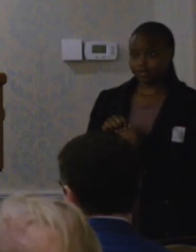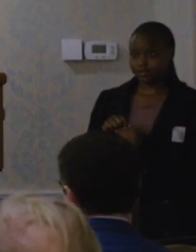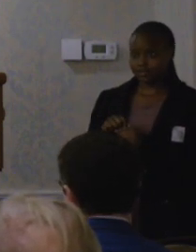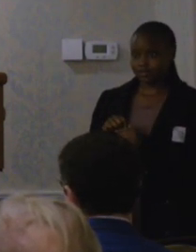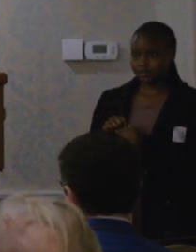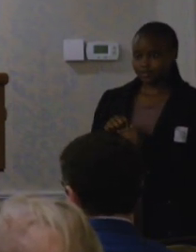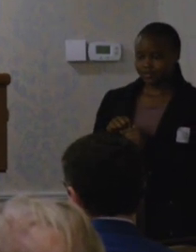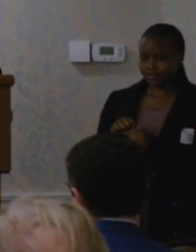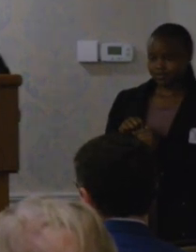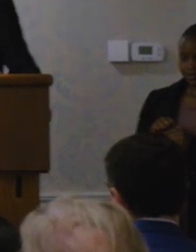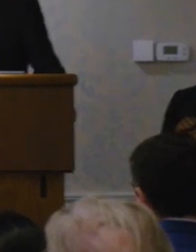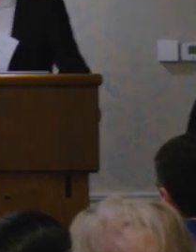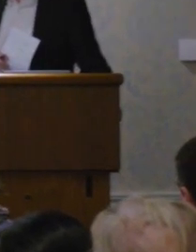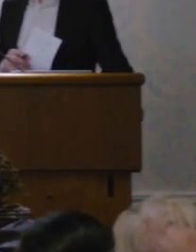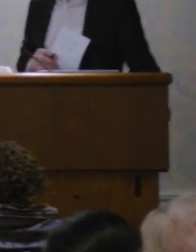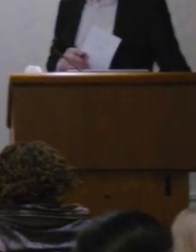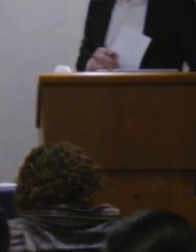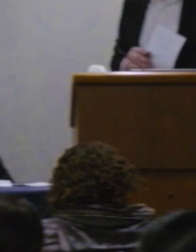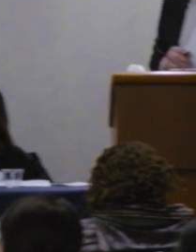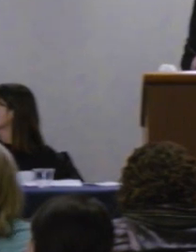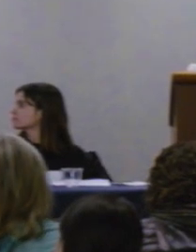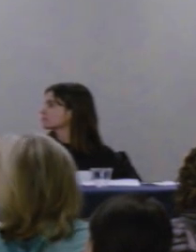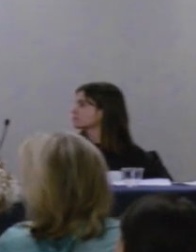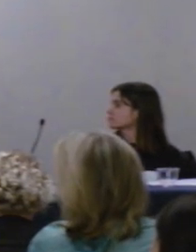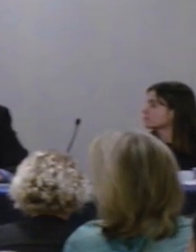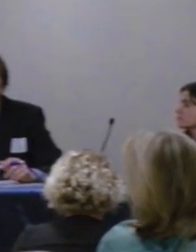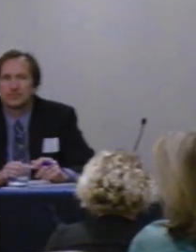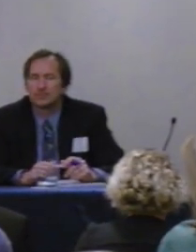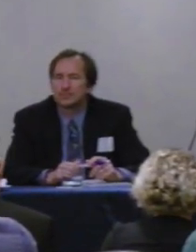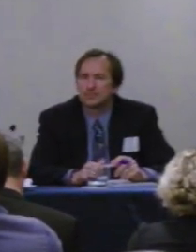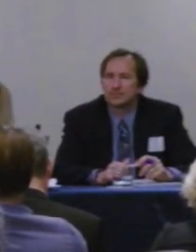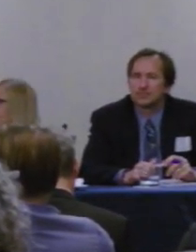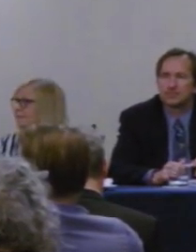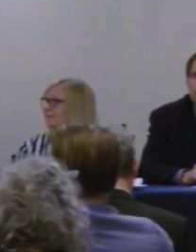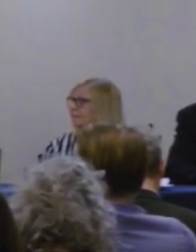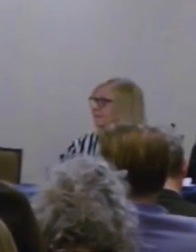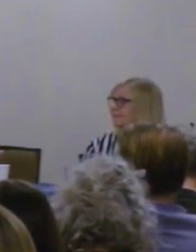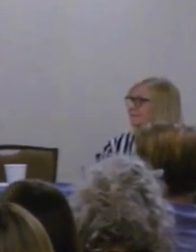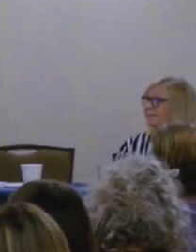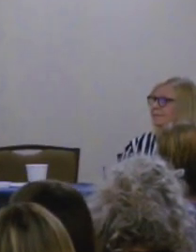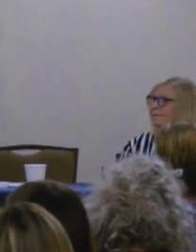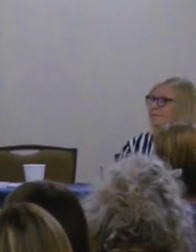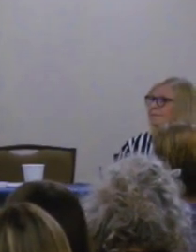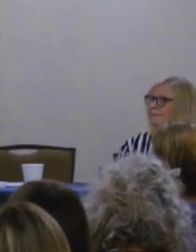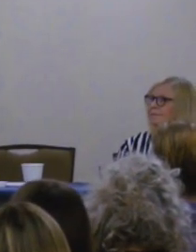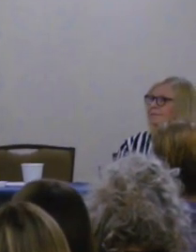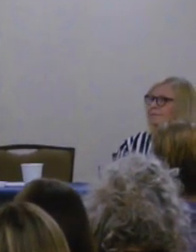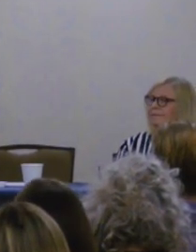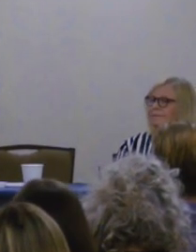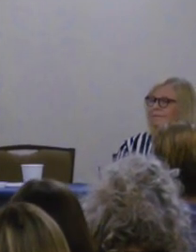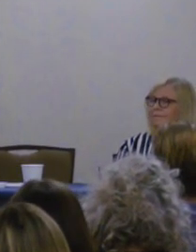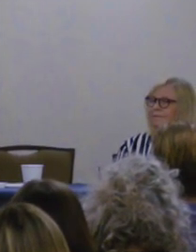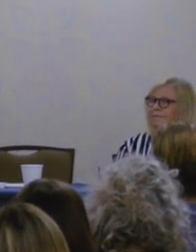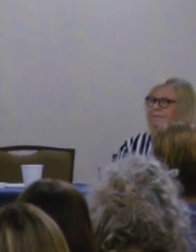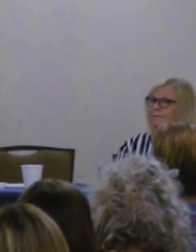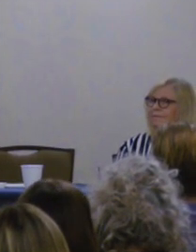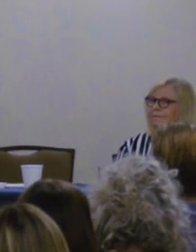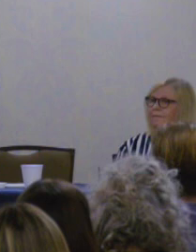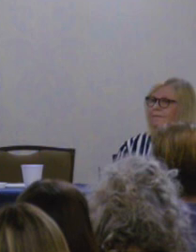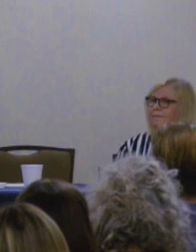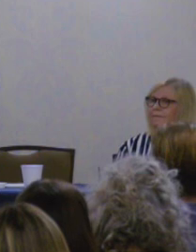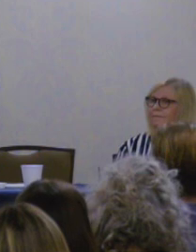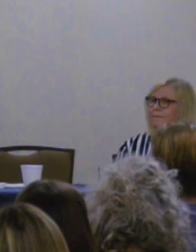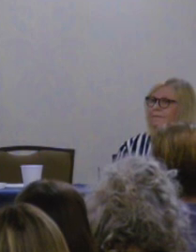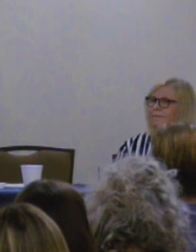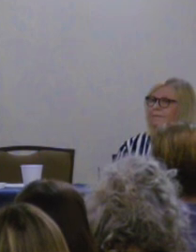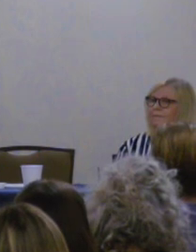we had the Blend project, in fact, consisting of 3 components. There was this global exchange amongst a number of partners. At